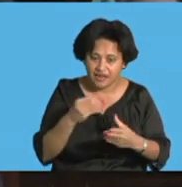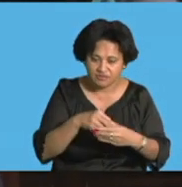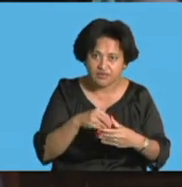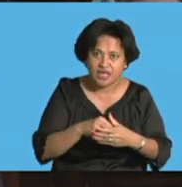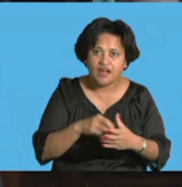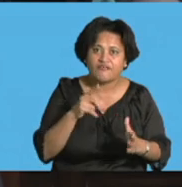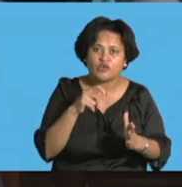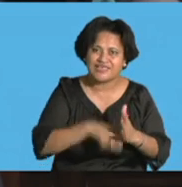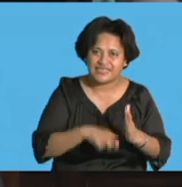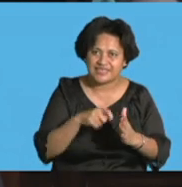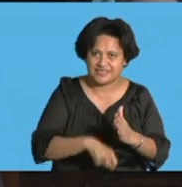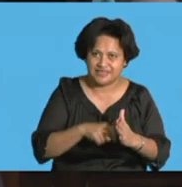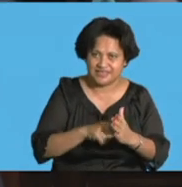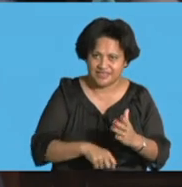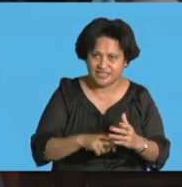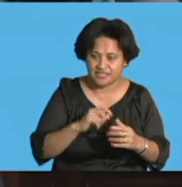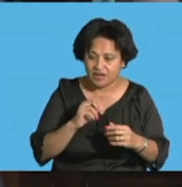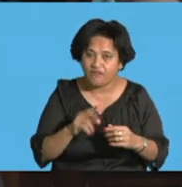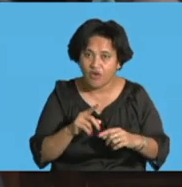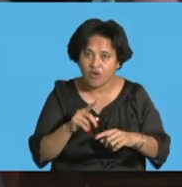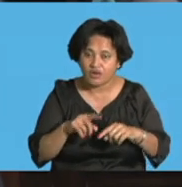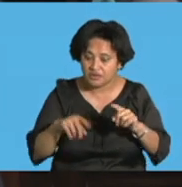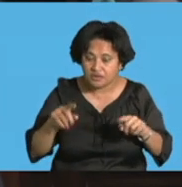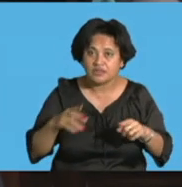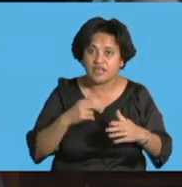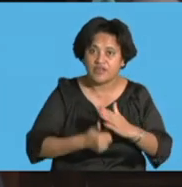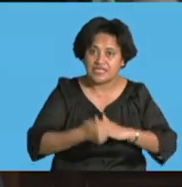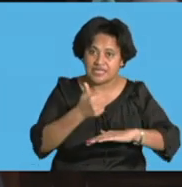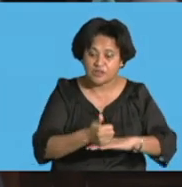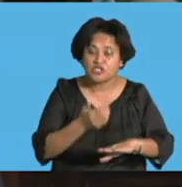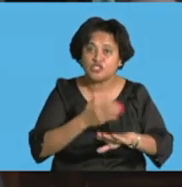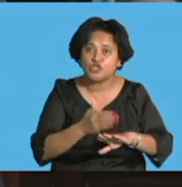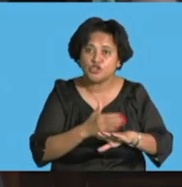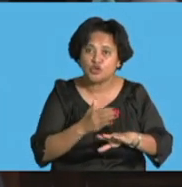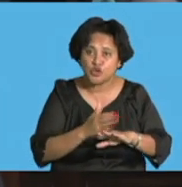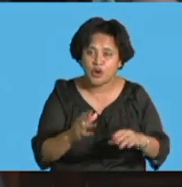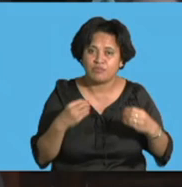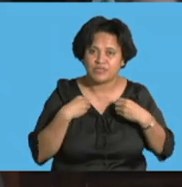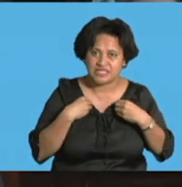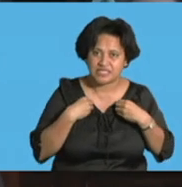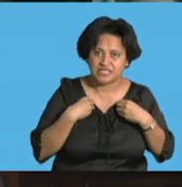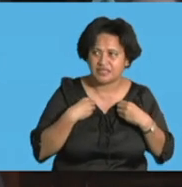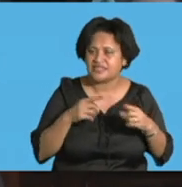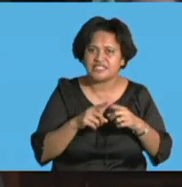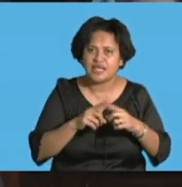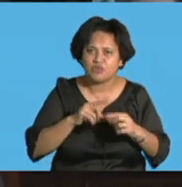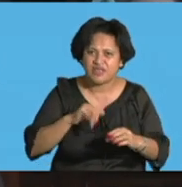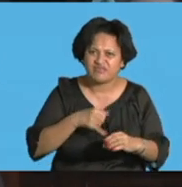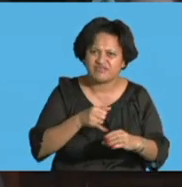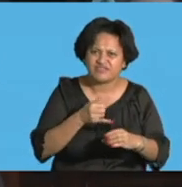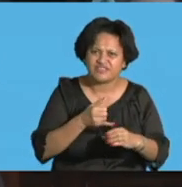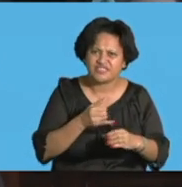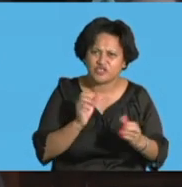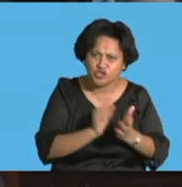tax incentives for diversification and establishment of new businesses, such as pharmaceutical manufacturing,